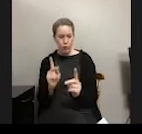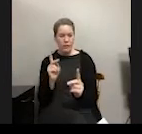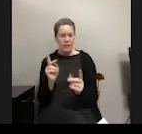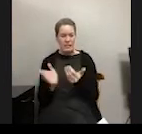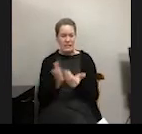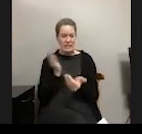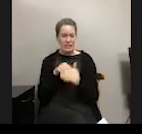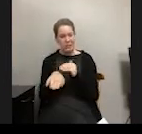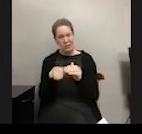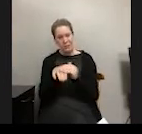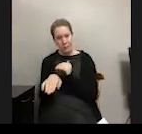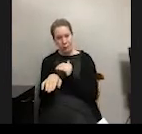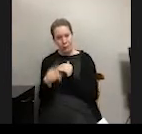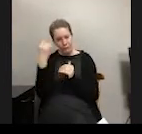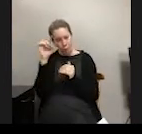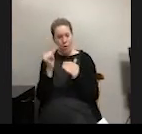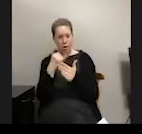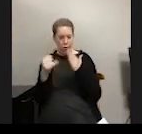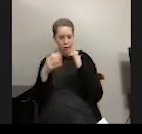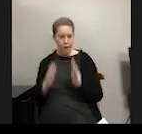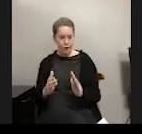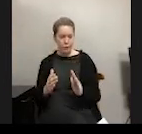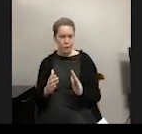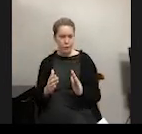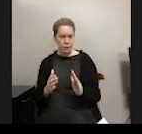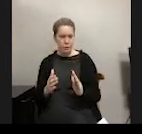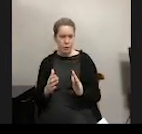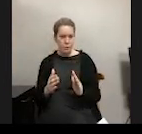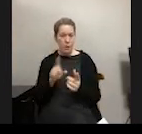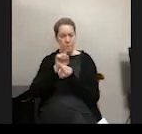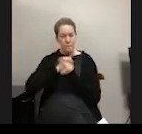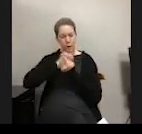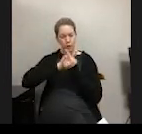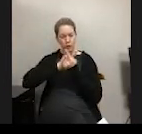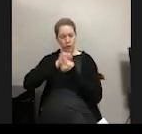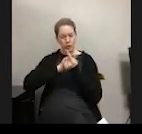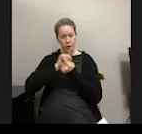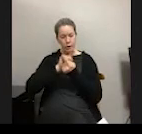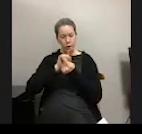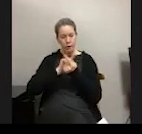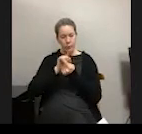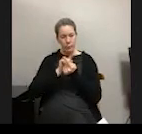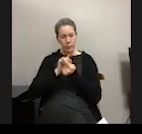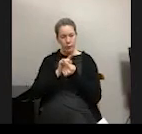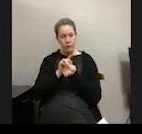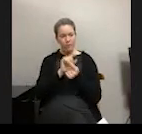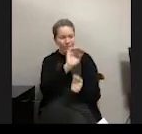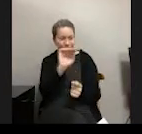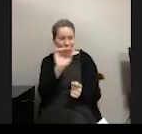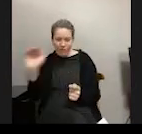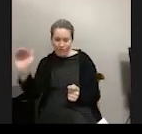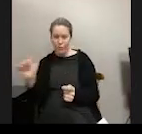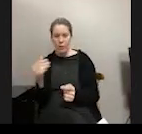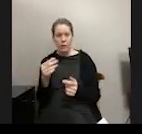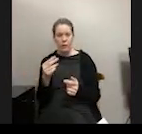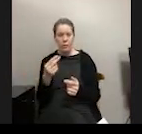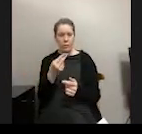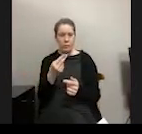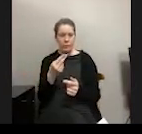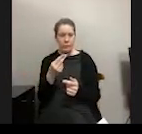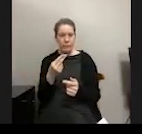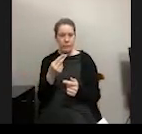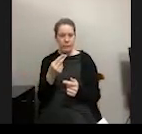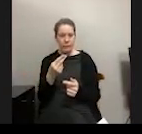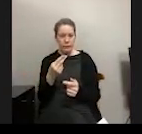artists. But, how are we looking at mentorship in terms of outreaching to those post-secondary institutions, but also for folks who do not, who